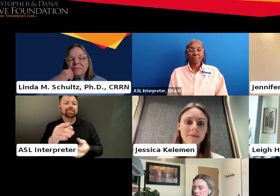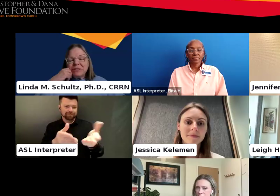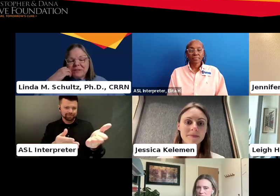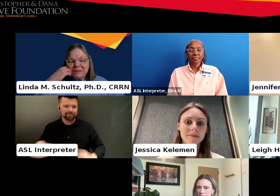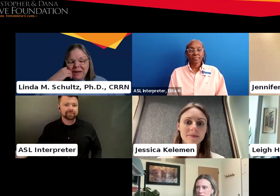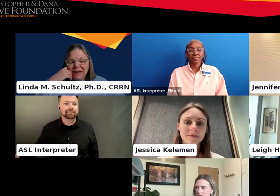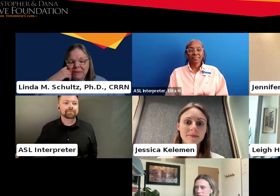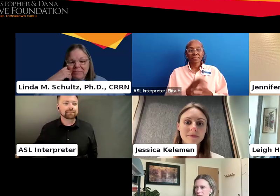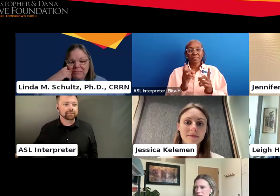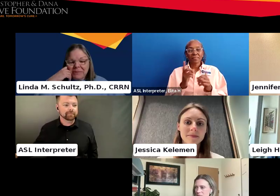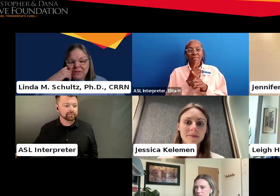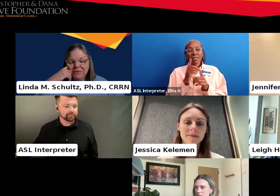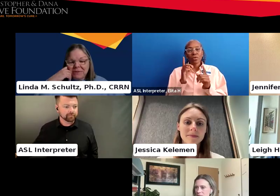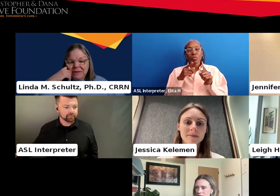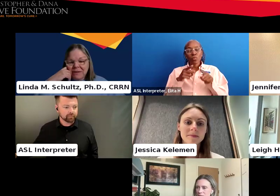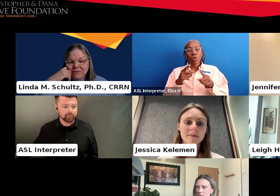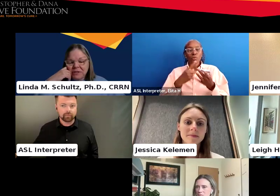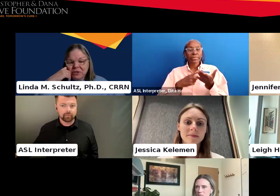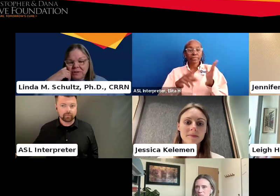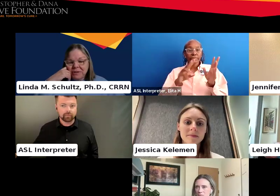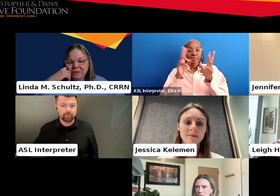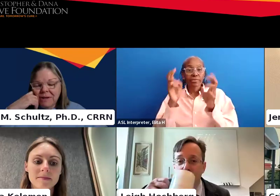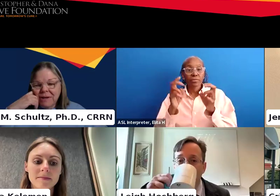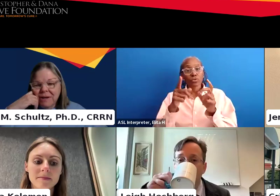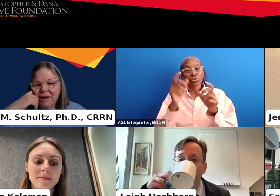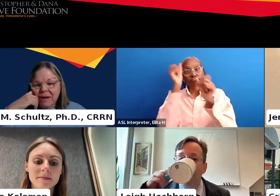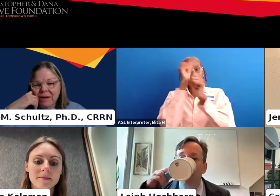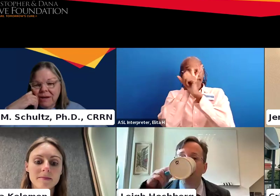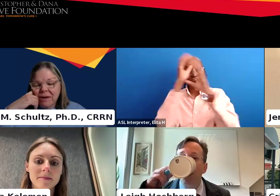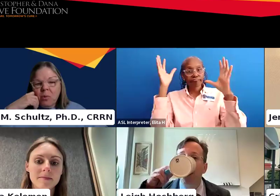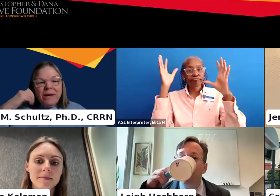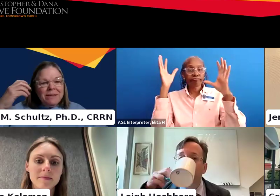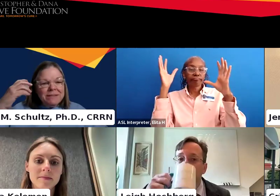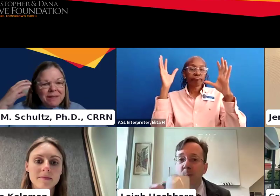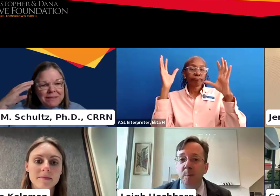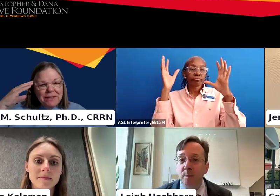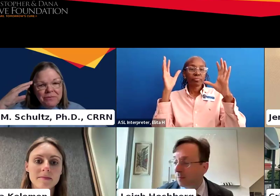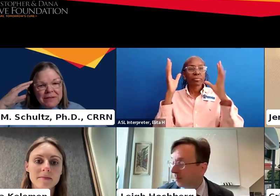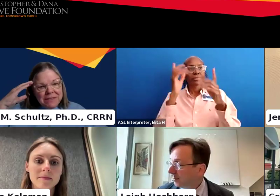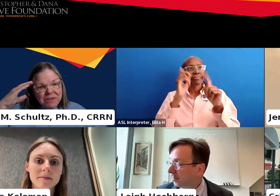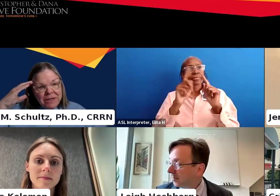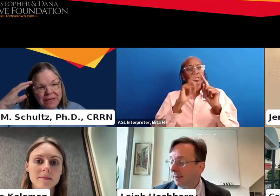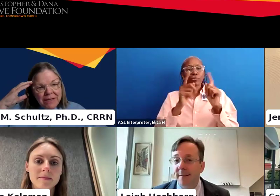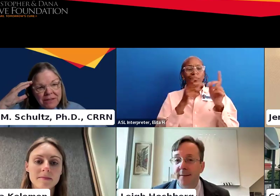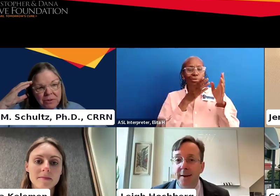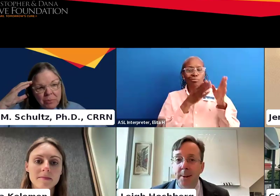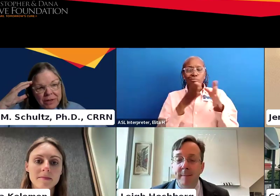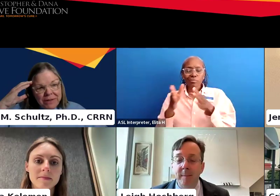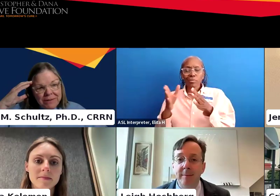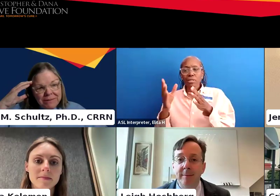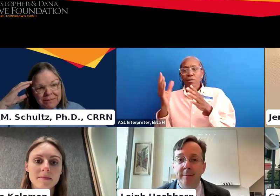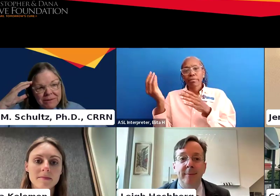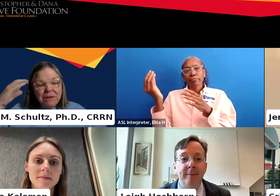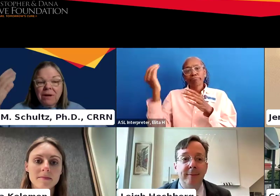While we're on that subject, do you envision ways that this interface is going to get into